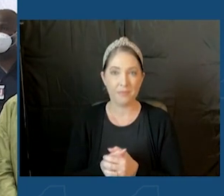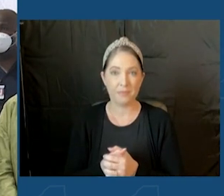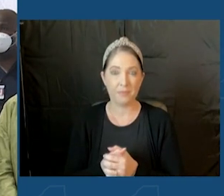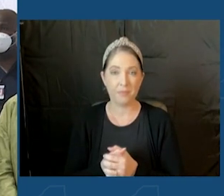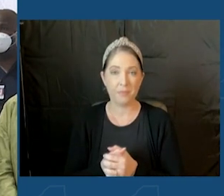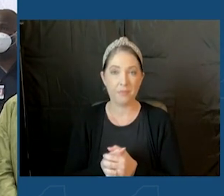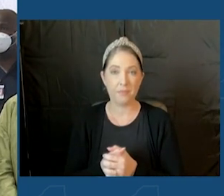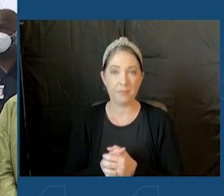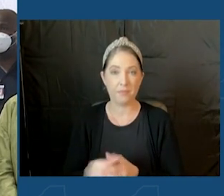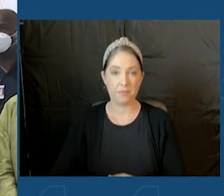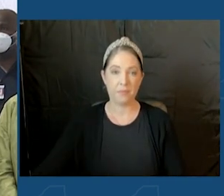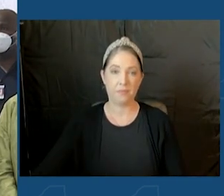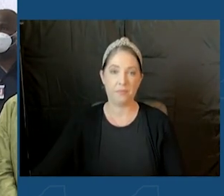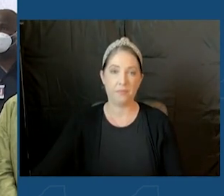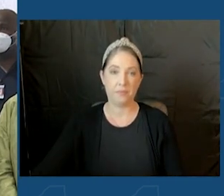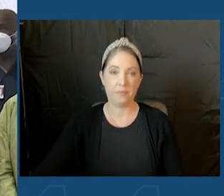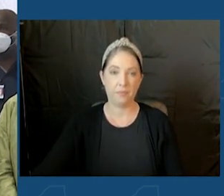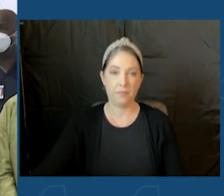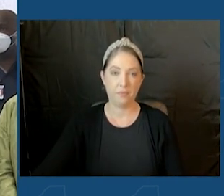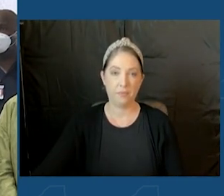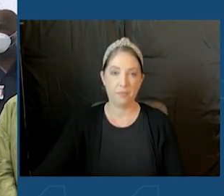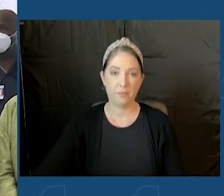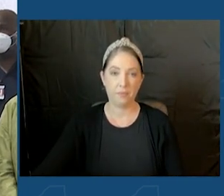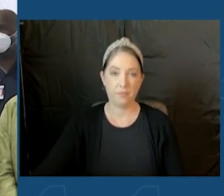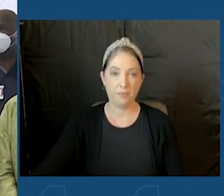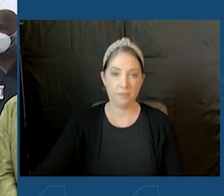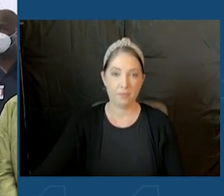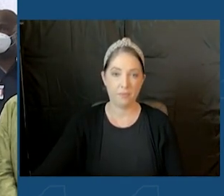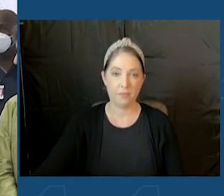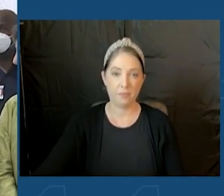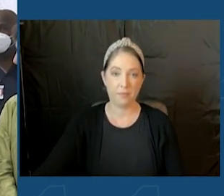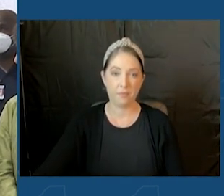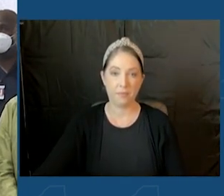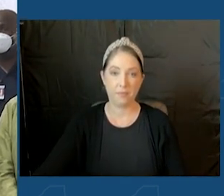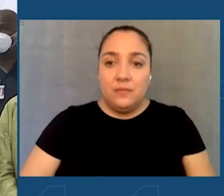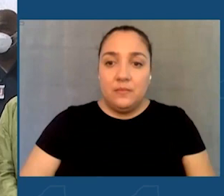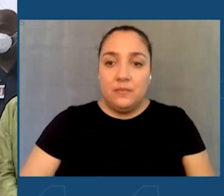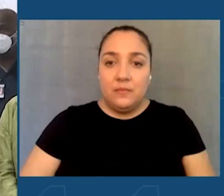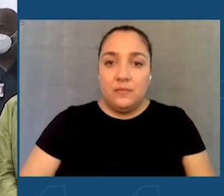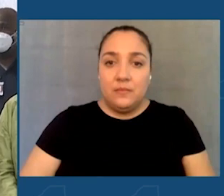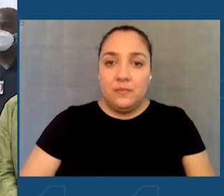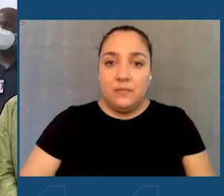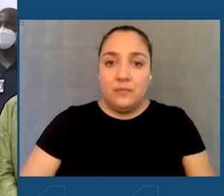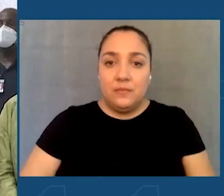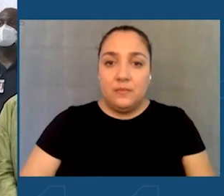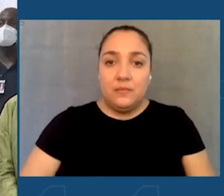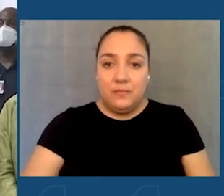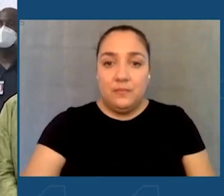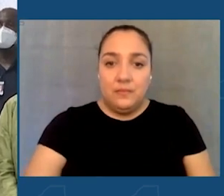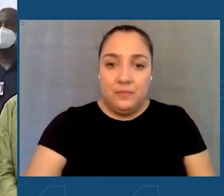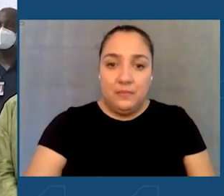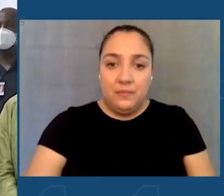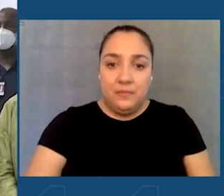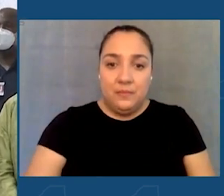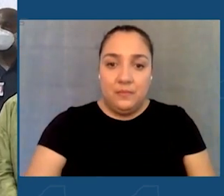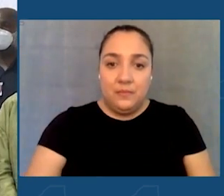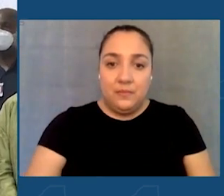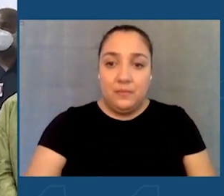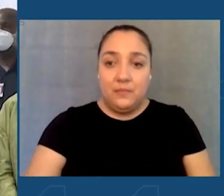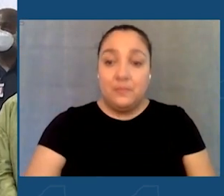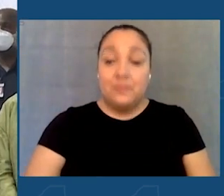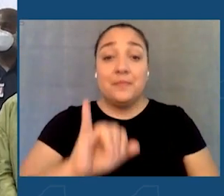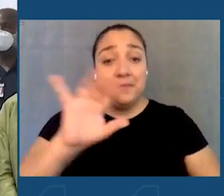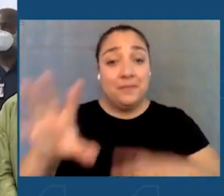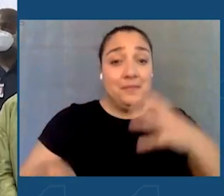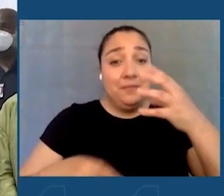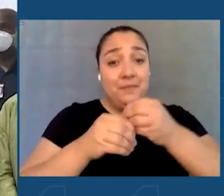Okay. Now, what I have to say, in addition to what the governor says, is I want to acknowledge, in